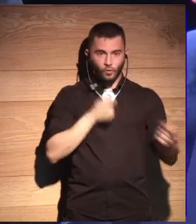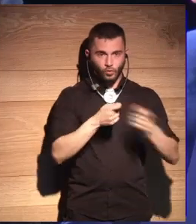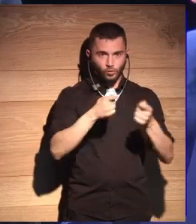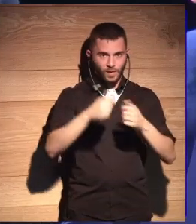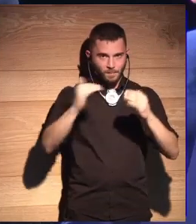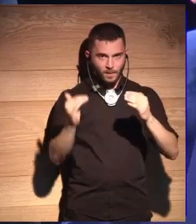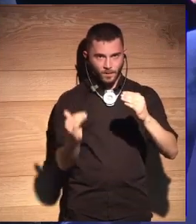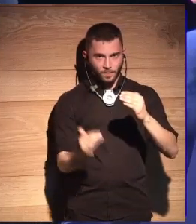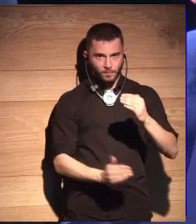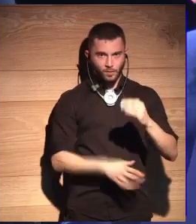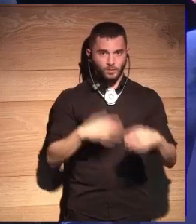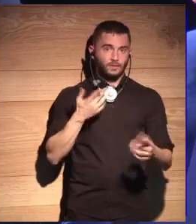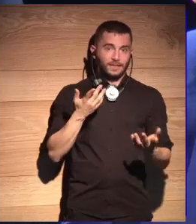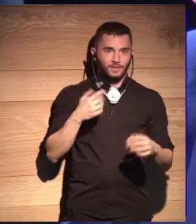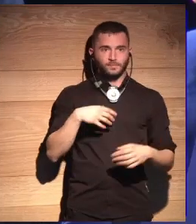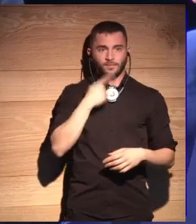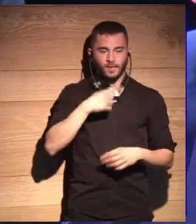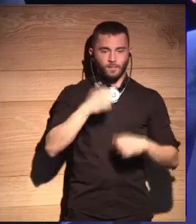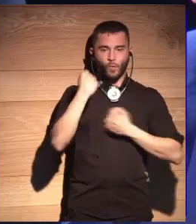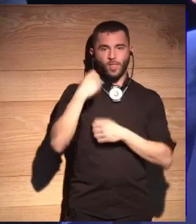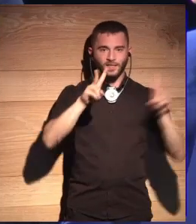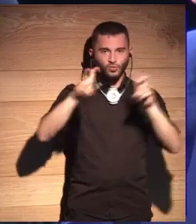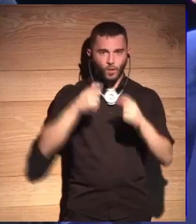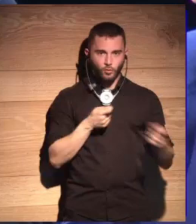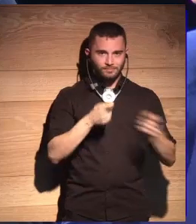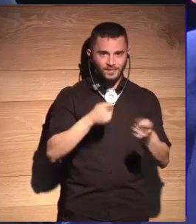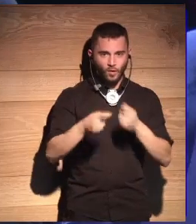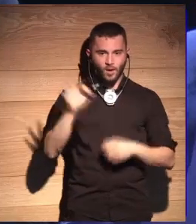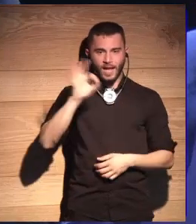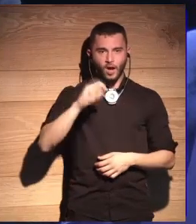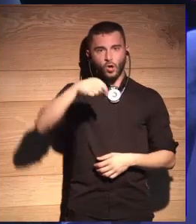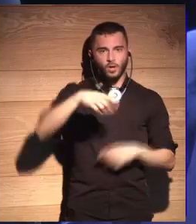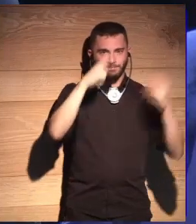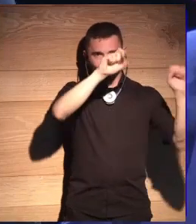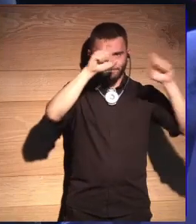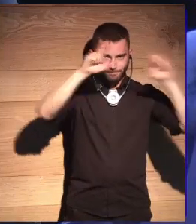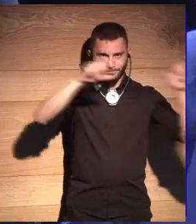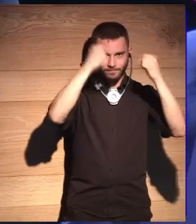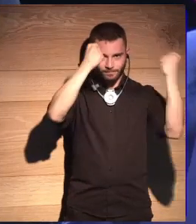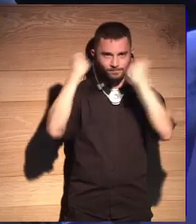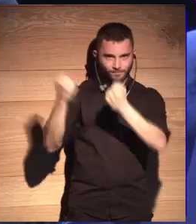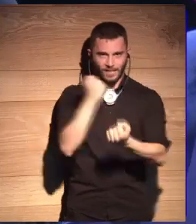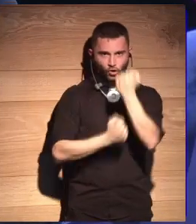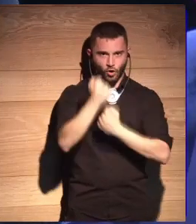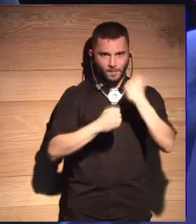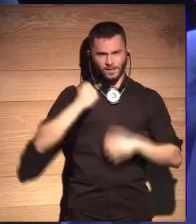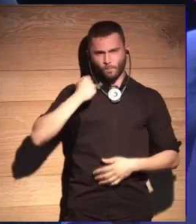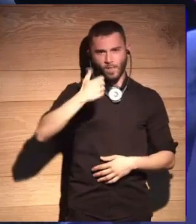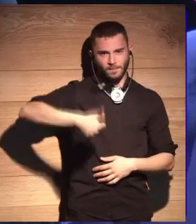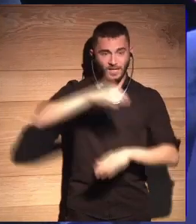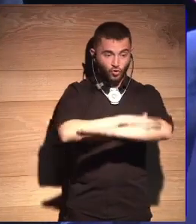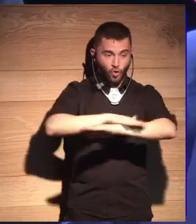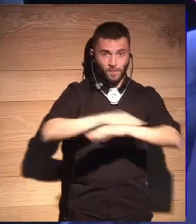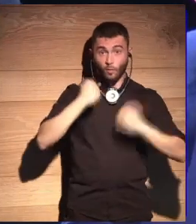smaller, and nation states that have less room for maneuver to manage, because we have corporations that are even